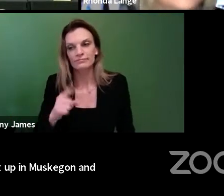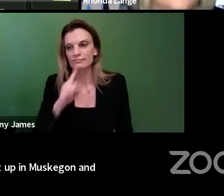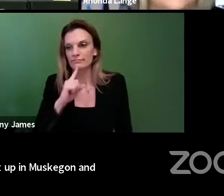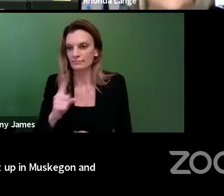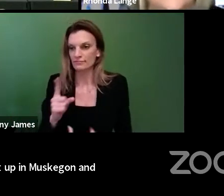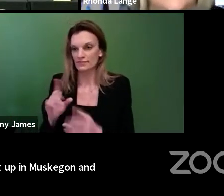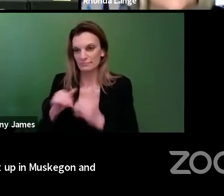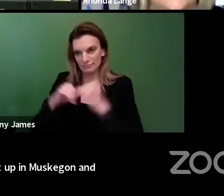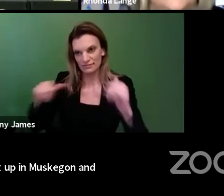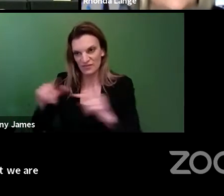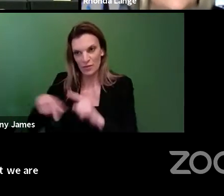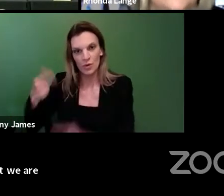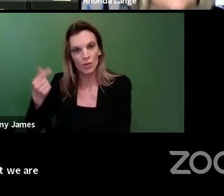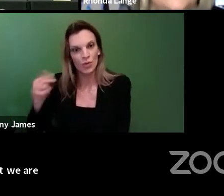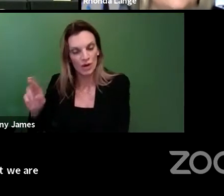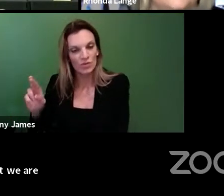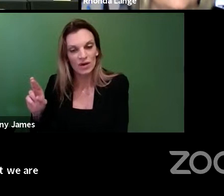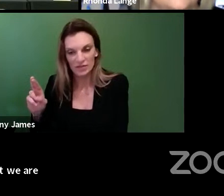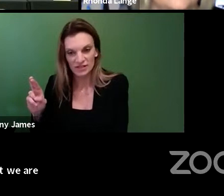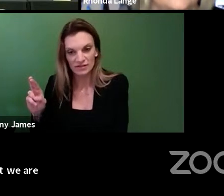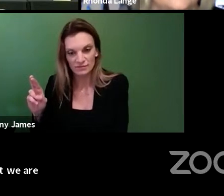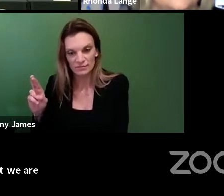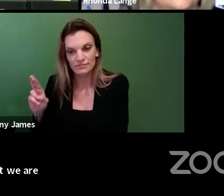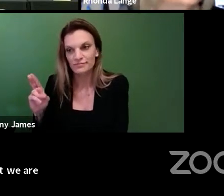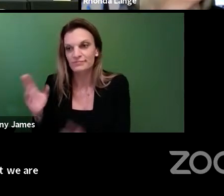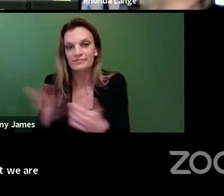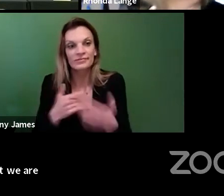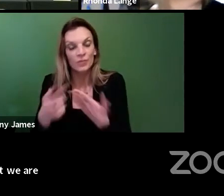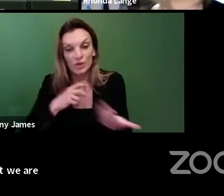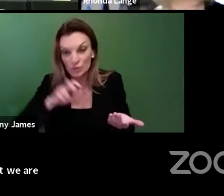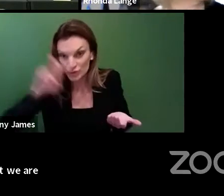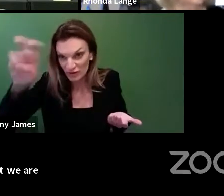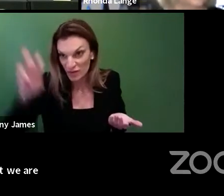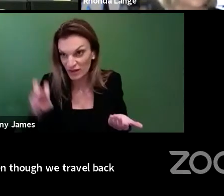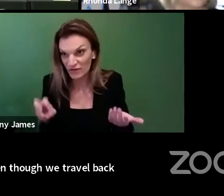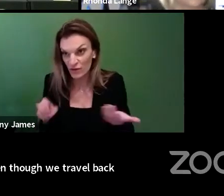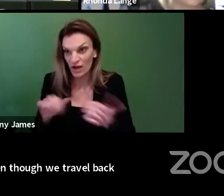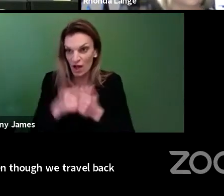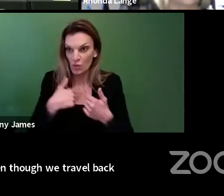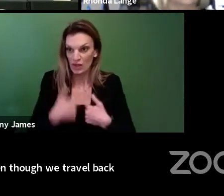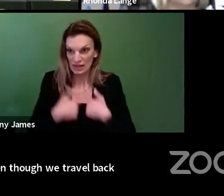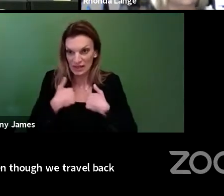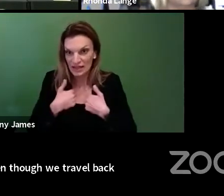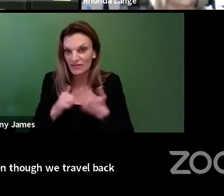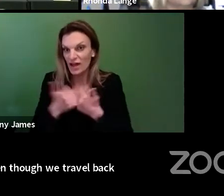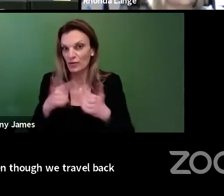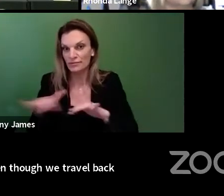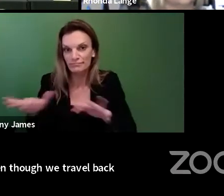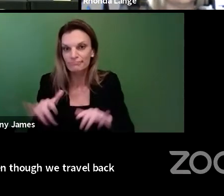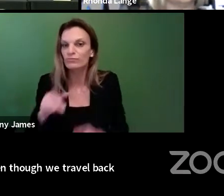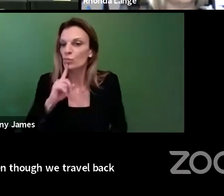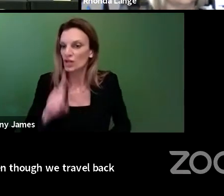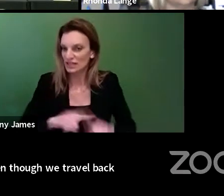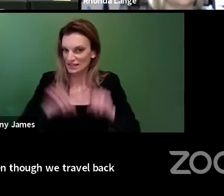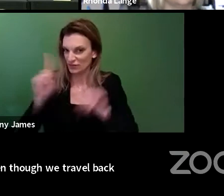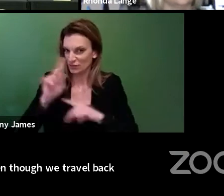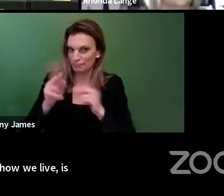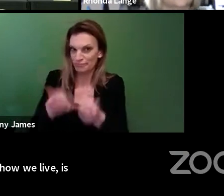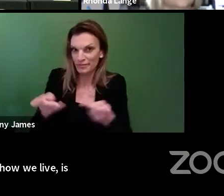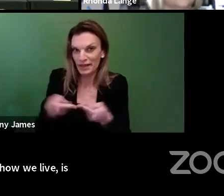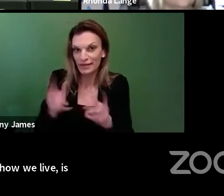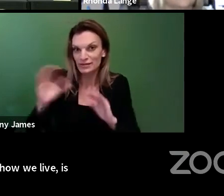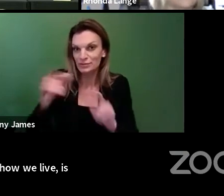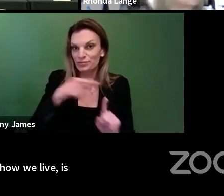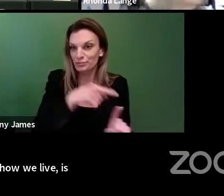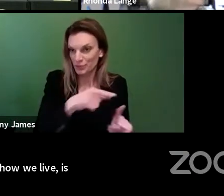Rapids. Even though we travel back and forth, what we want, how we live, is a very different place over here on the lakeshore than